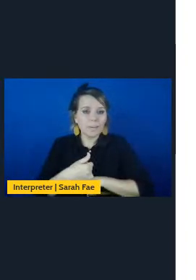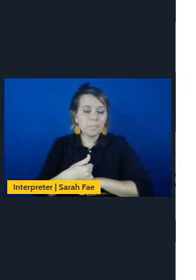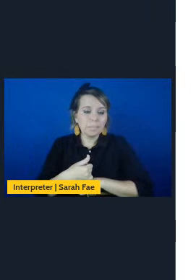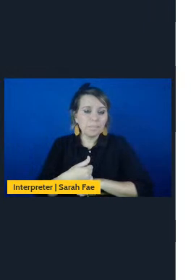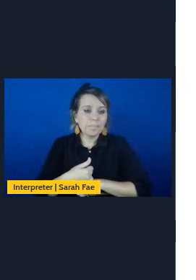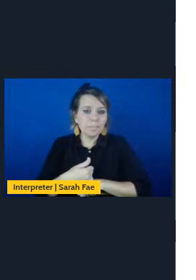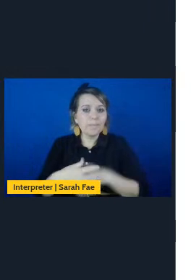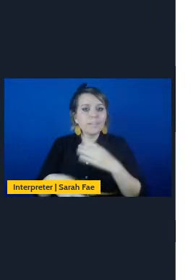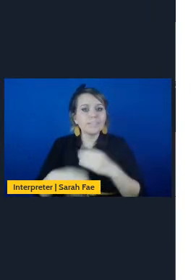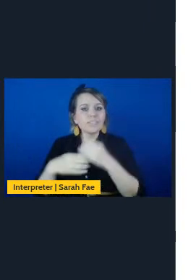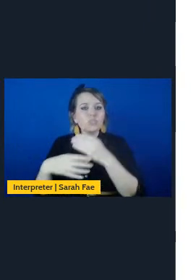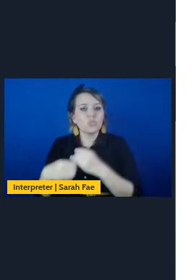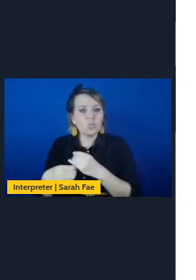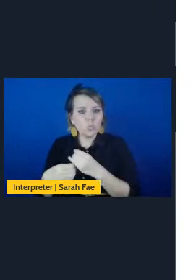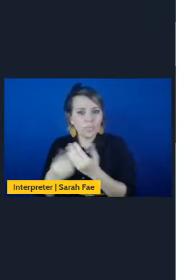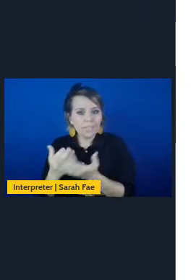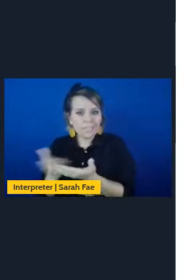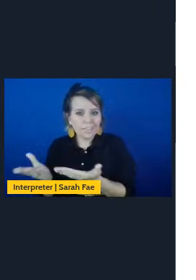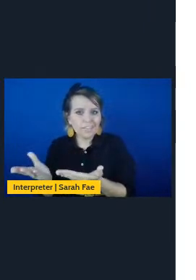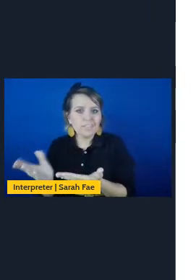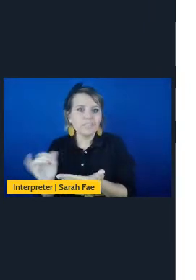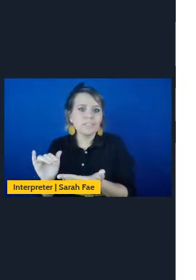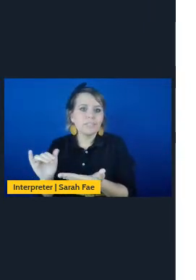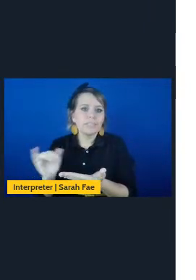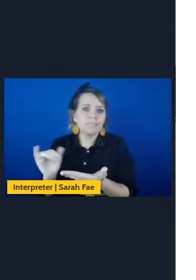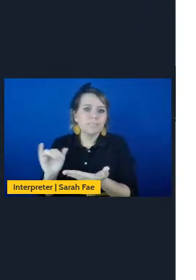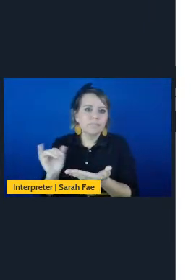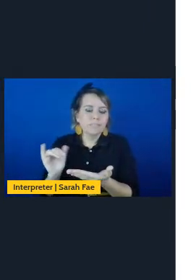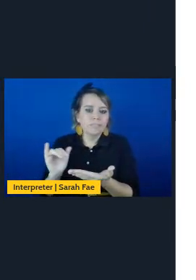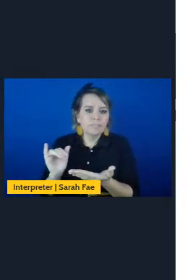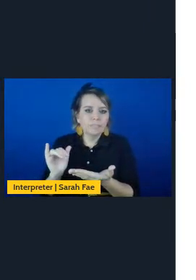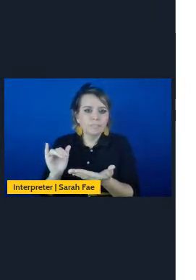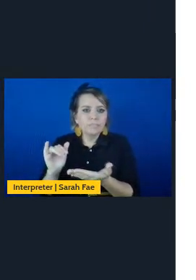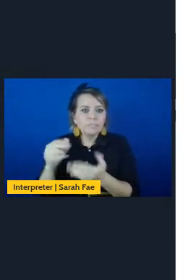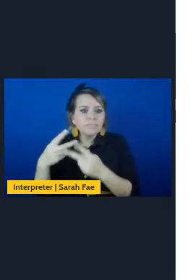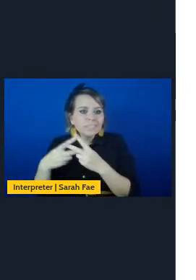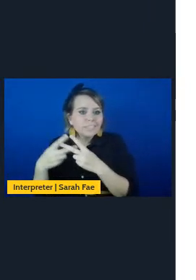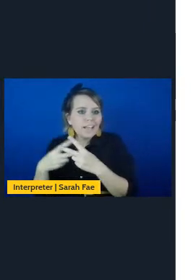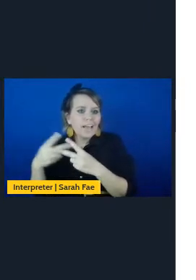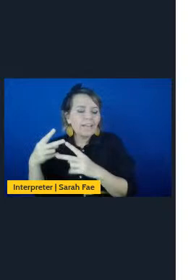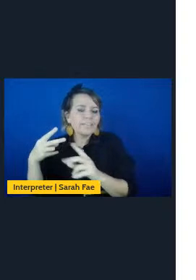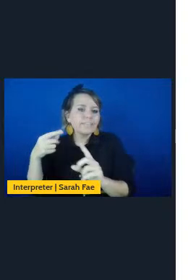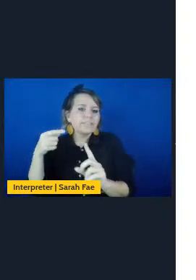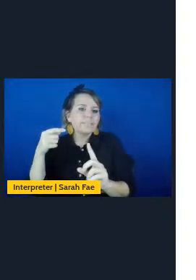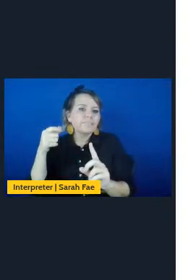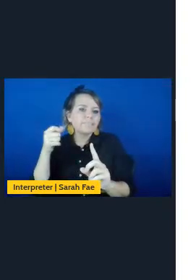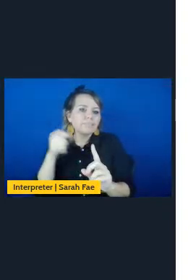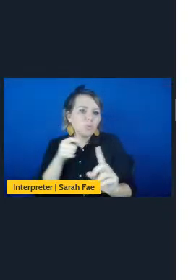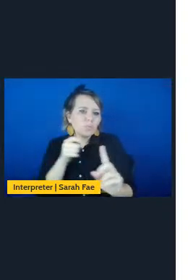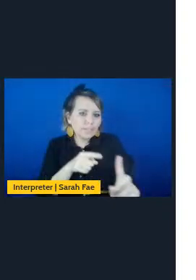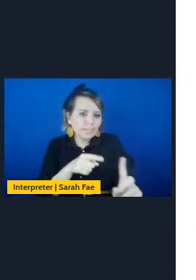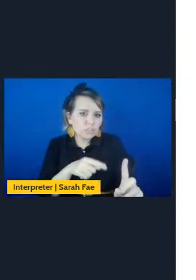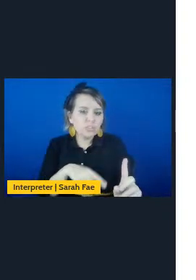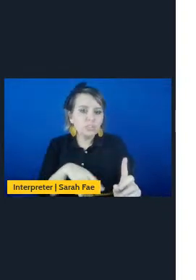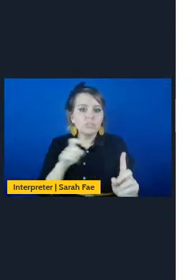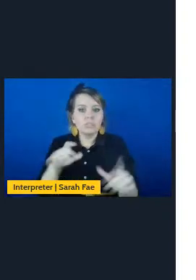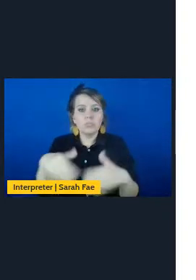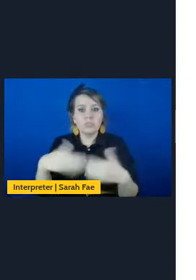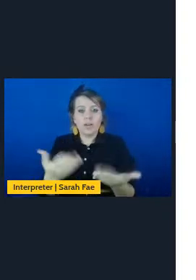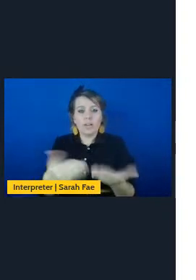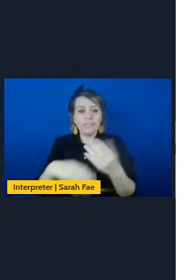like commit build status and Slack notifications, you need to provision additional resources next to the code pipeline.